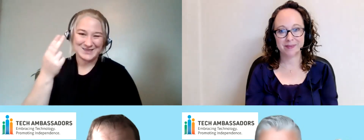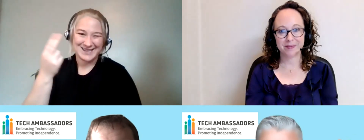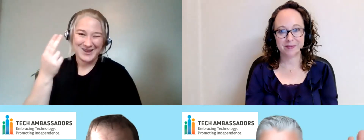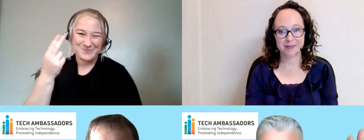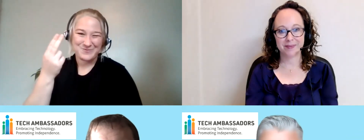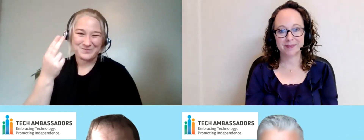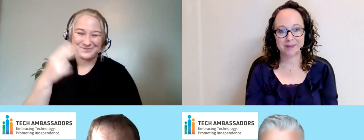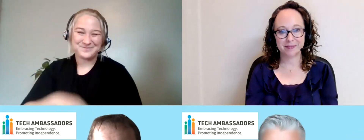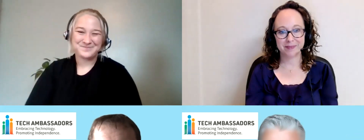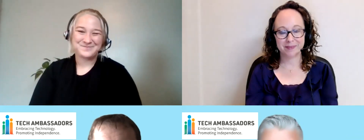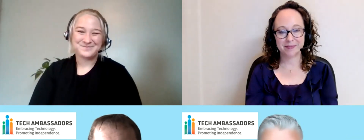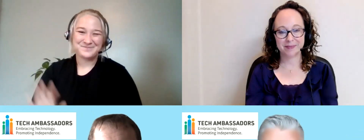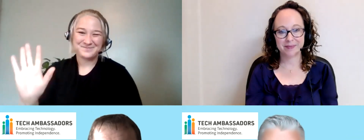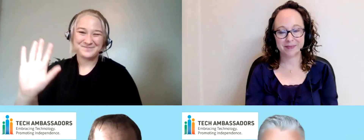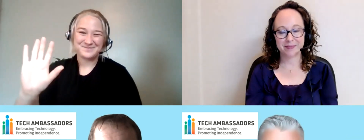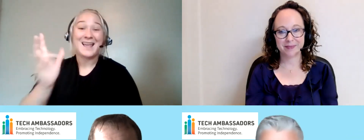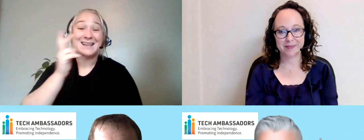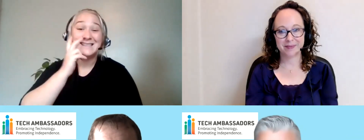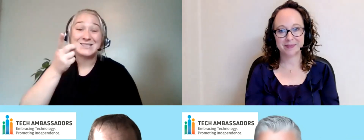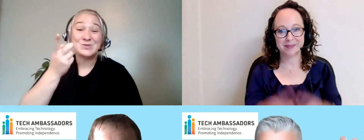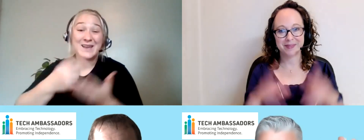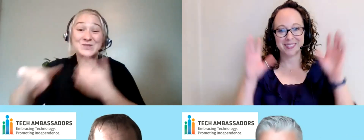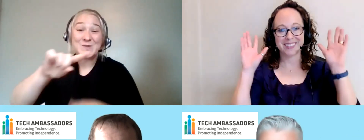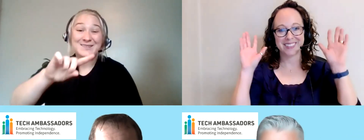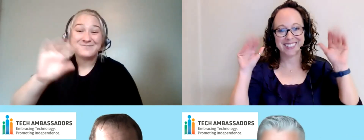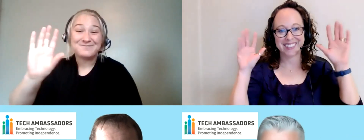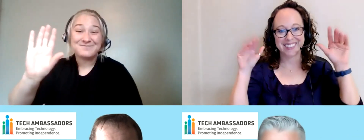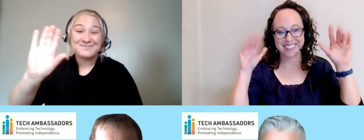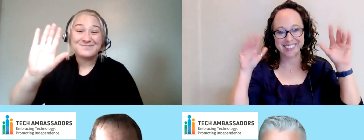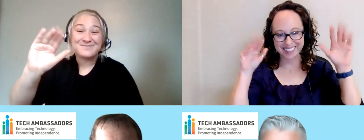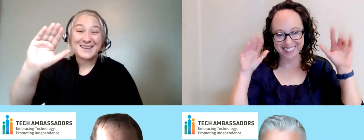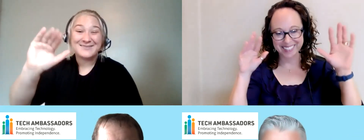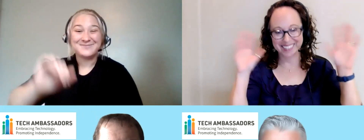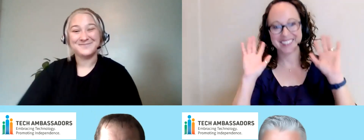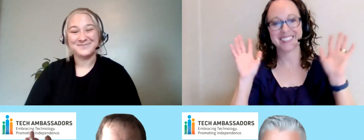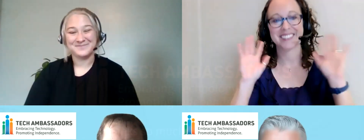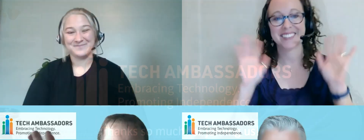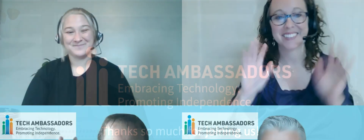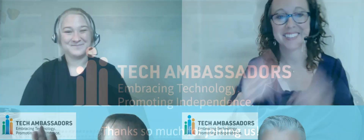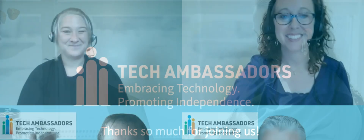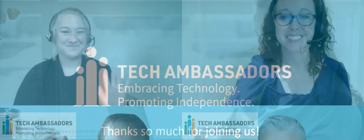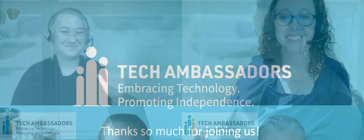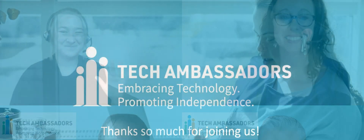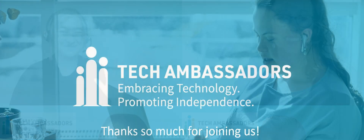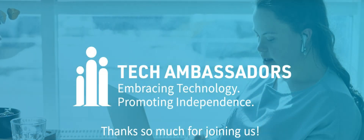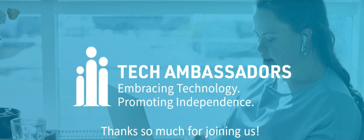and we will see you next week. Bye, everyone. Bye.